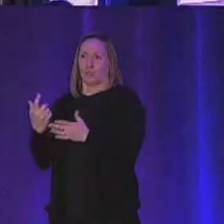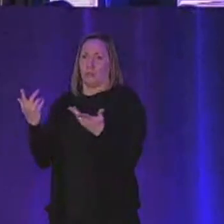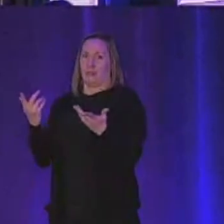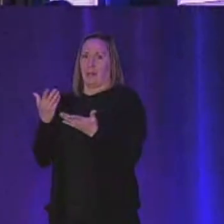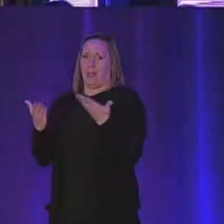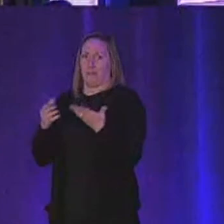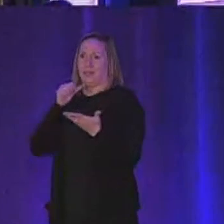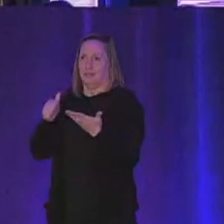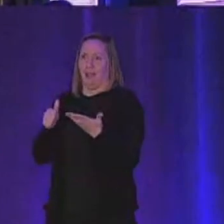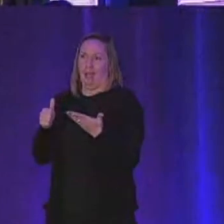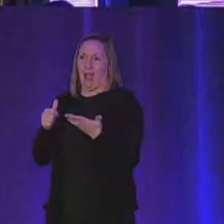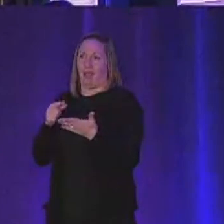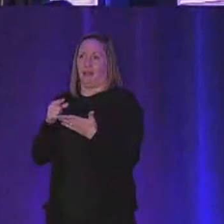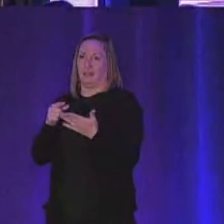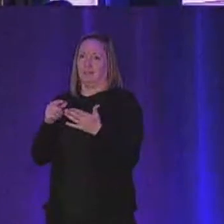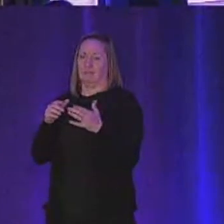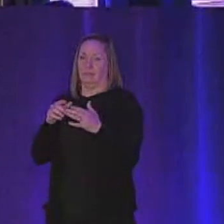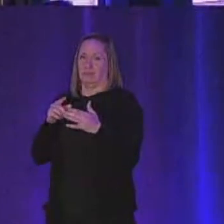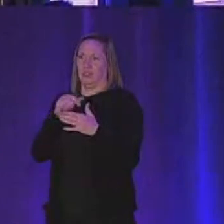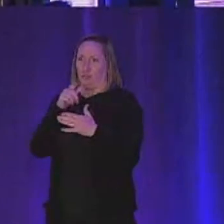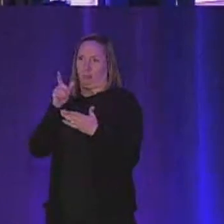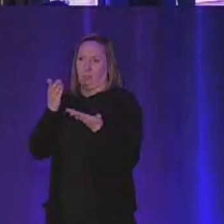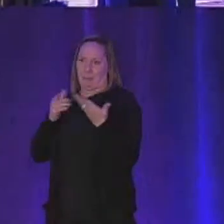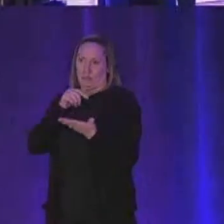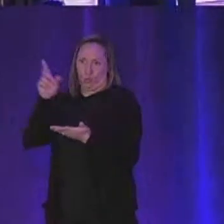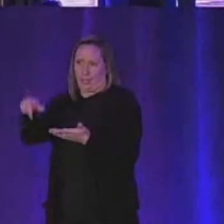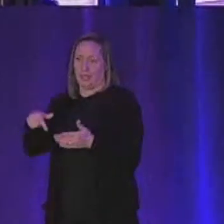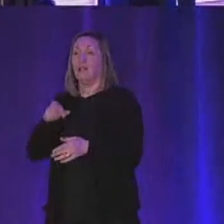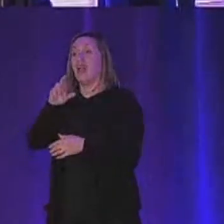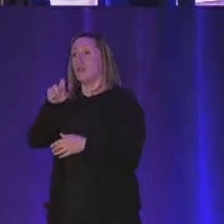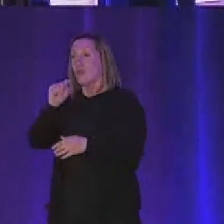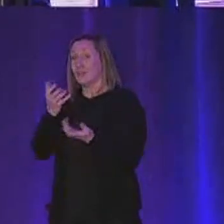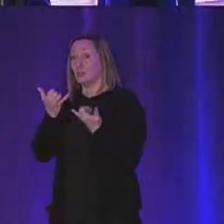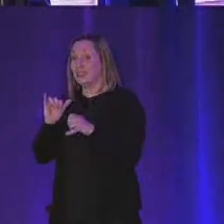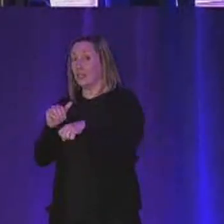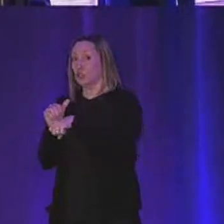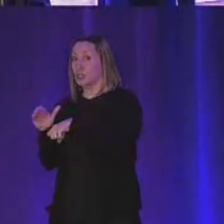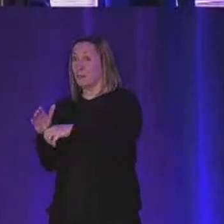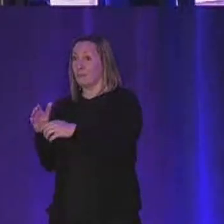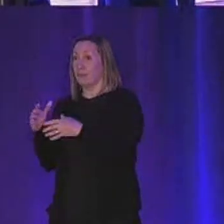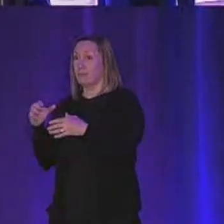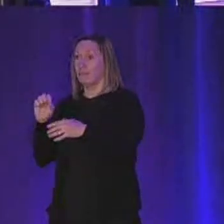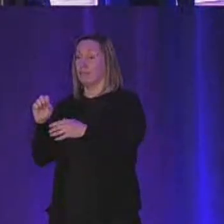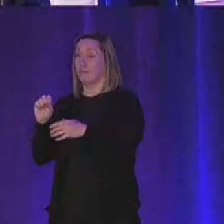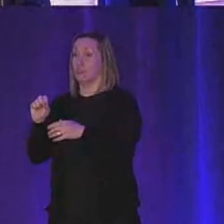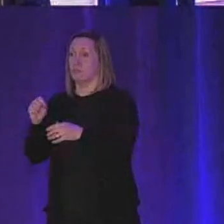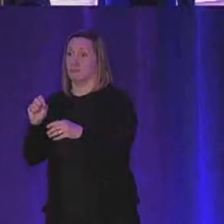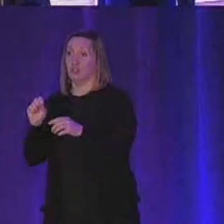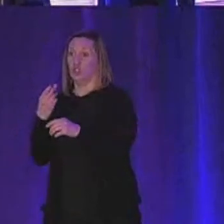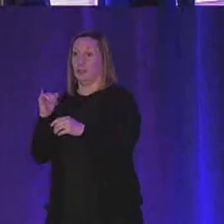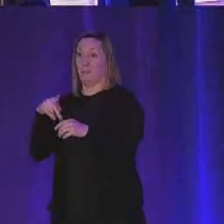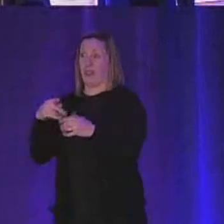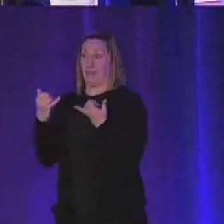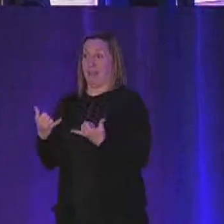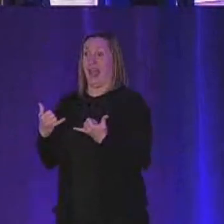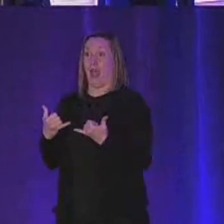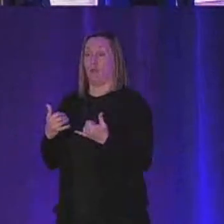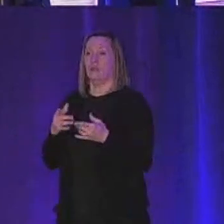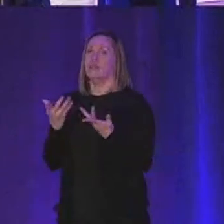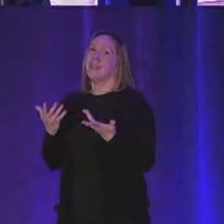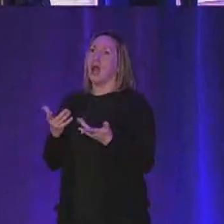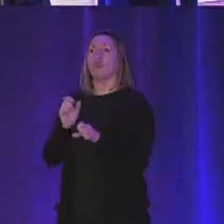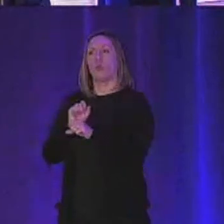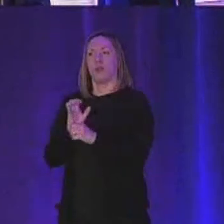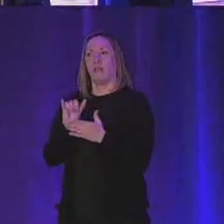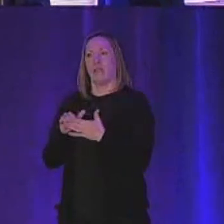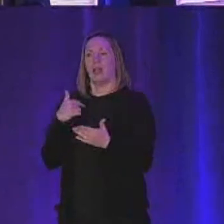not what you need. And React will still ship that currently. There's work being done to help that, and I want to talk to you